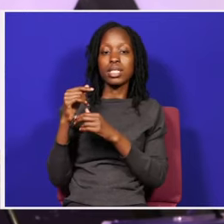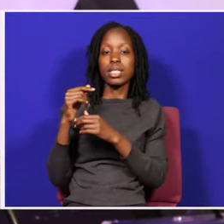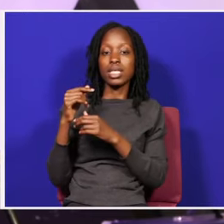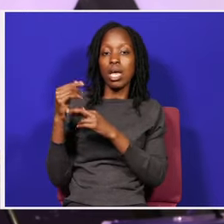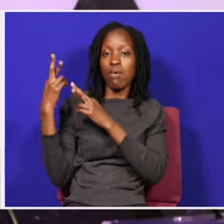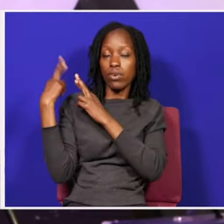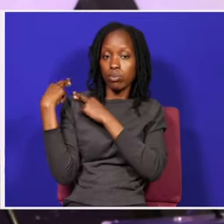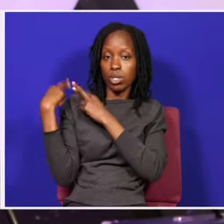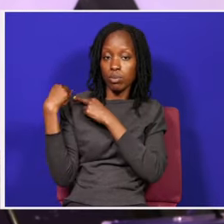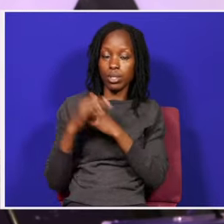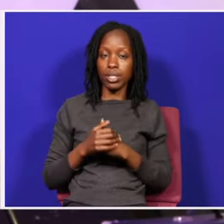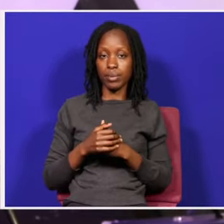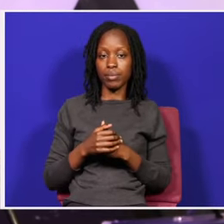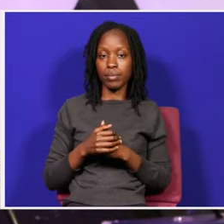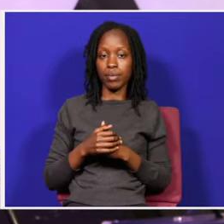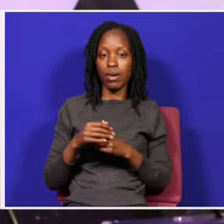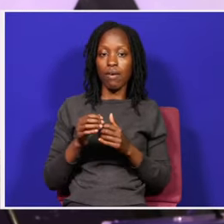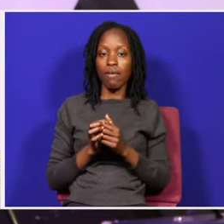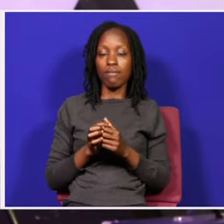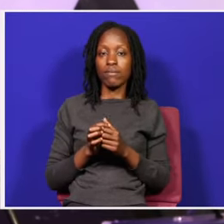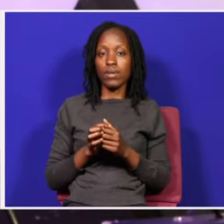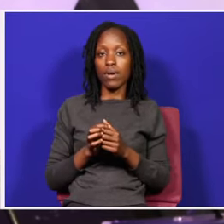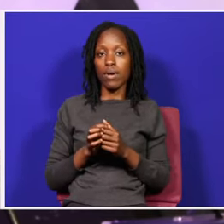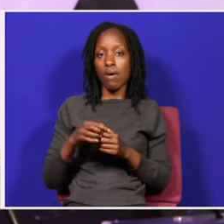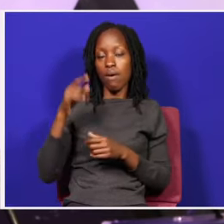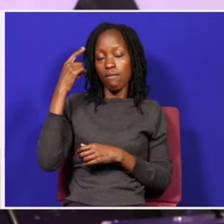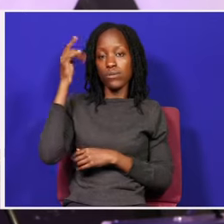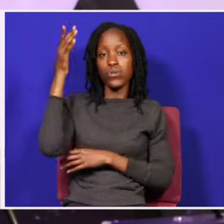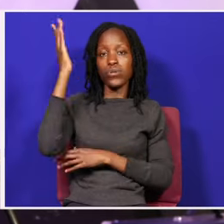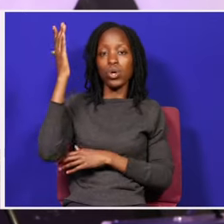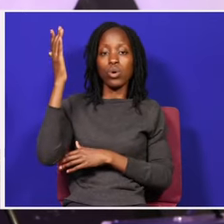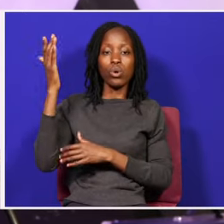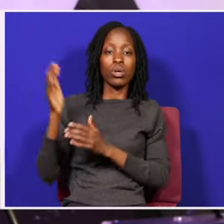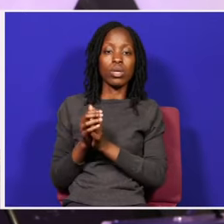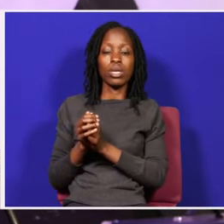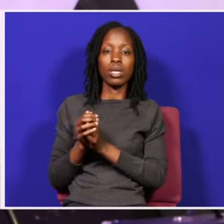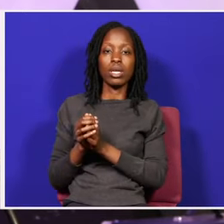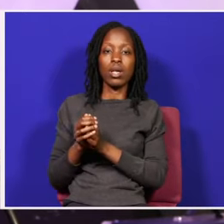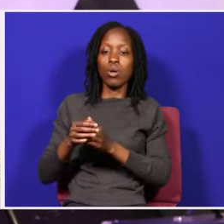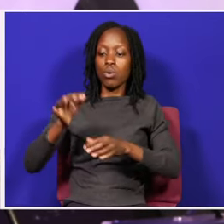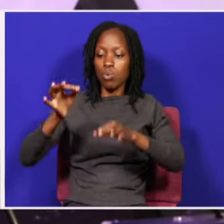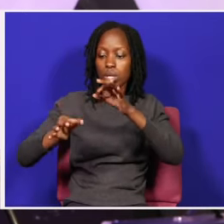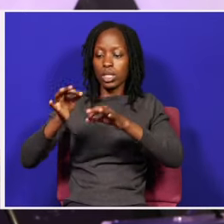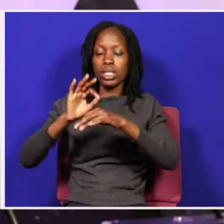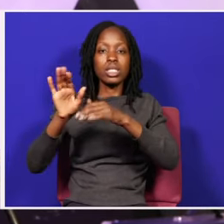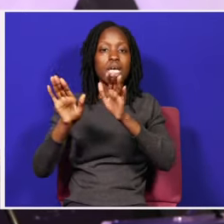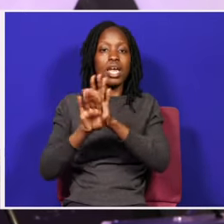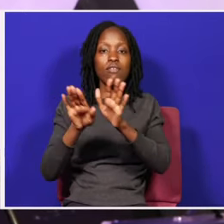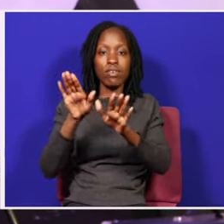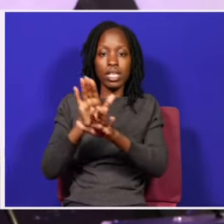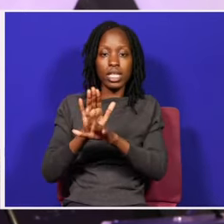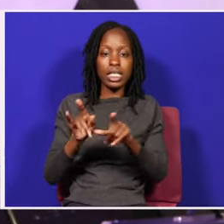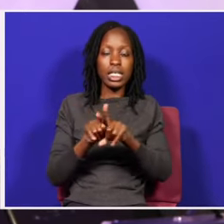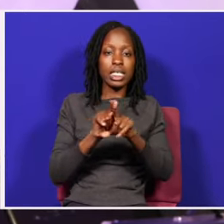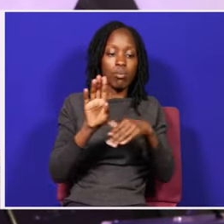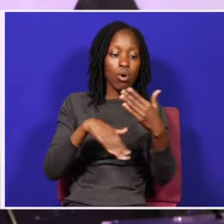whole duty of man. Verse 14 says, for God will bring every work into judgment, including